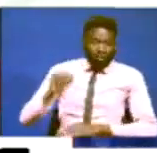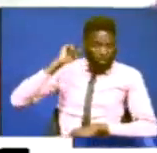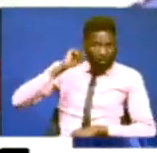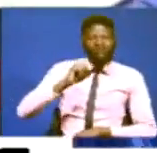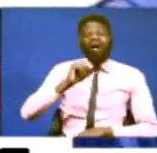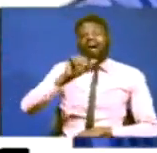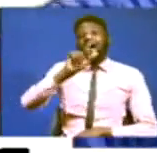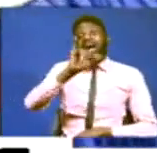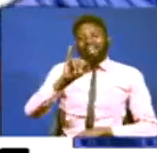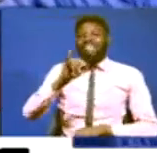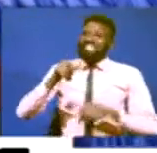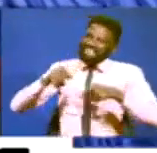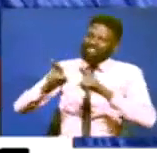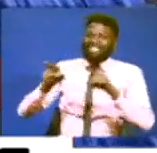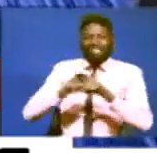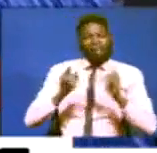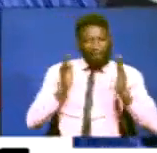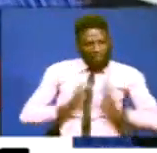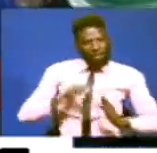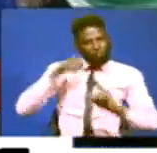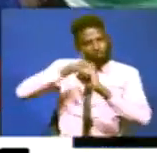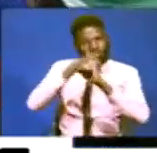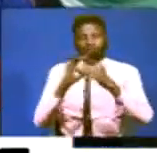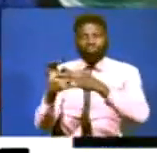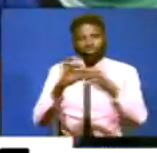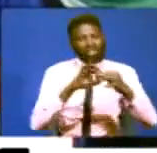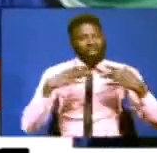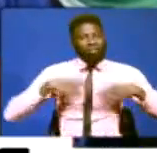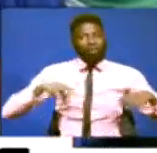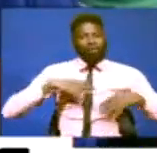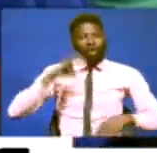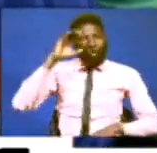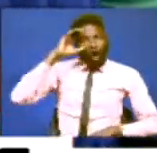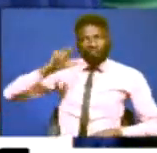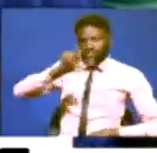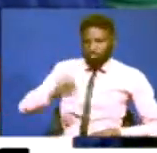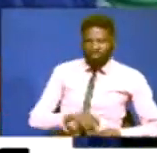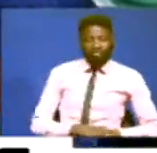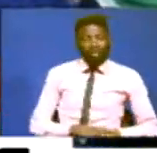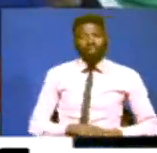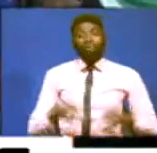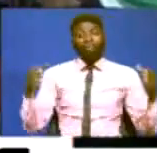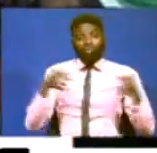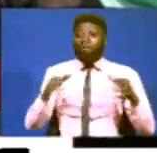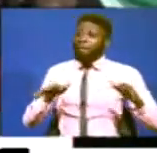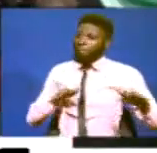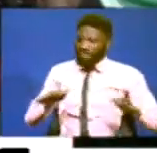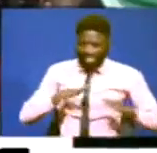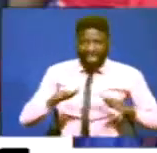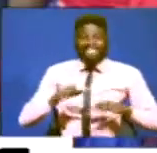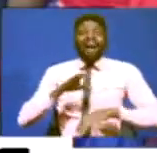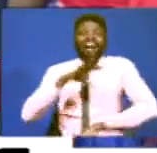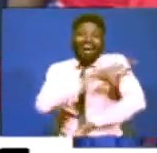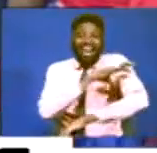and community interest of the coastal people. The community leaders led by Mijikenda Kaya Elders Association Chairperson Mwinyi